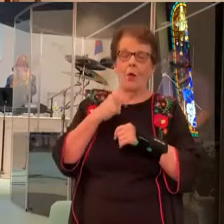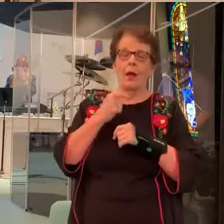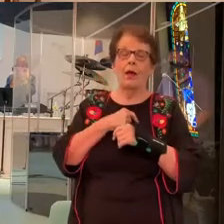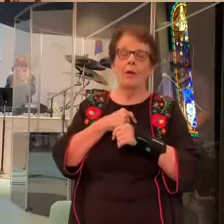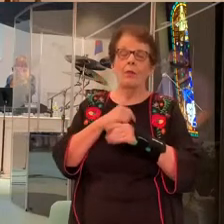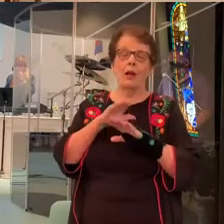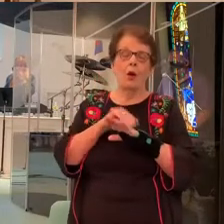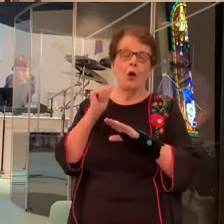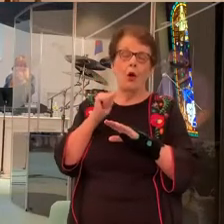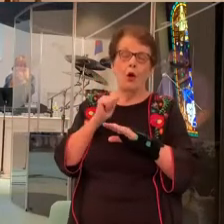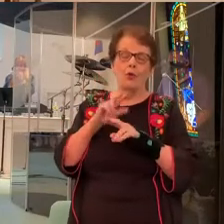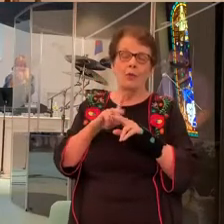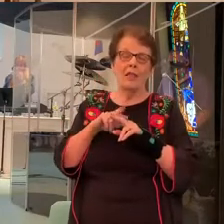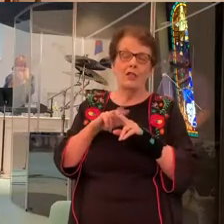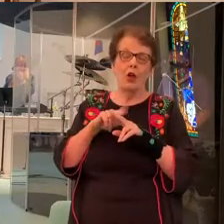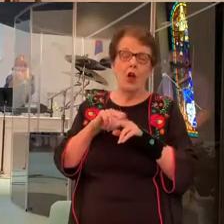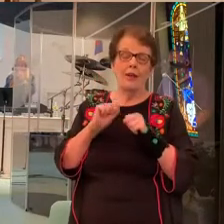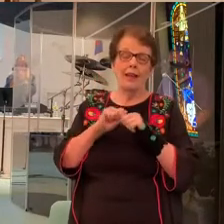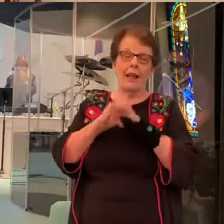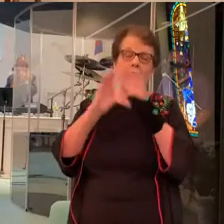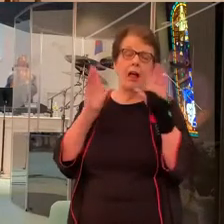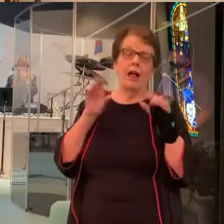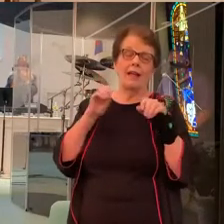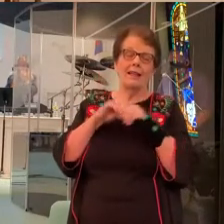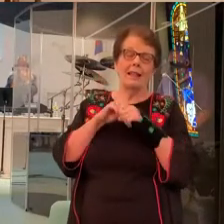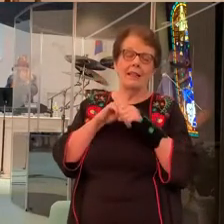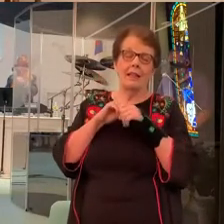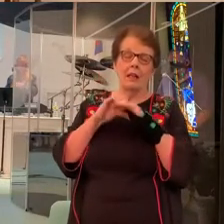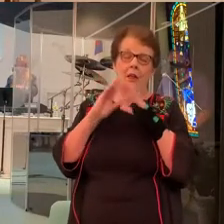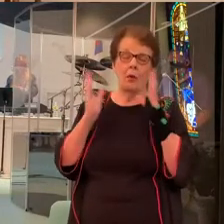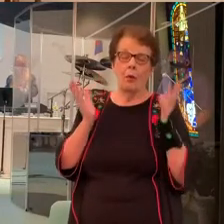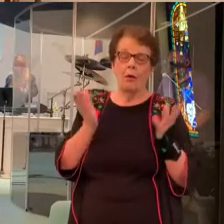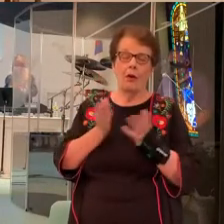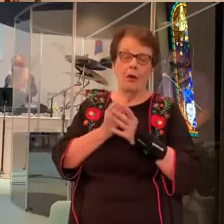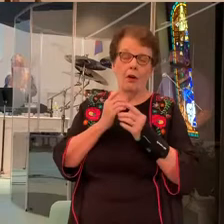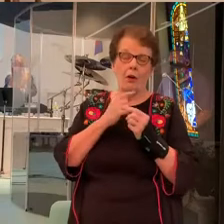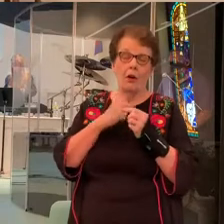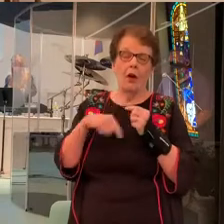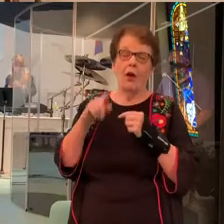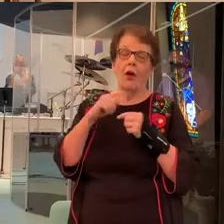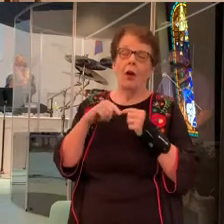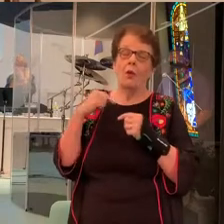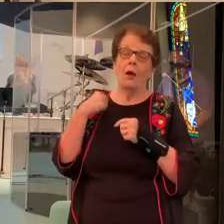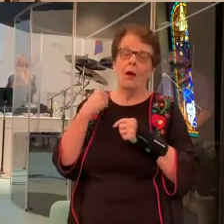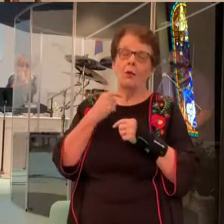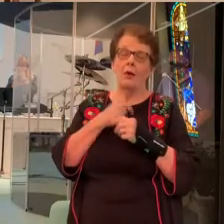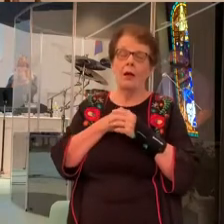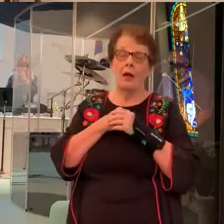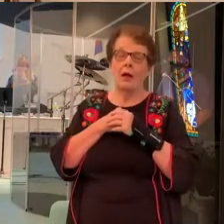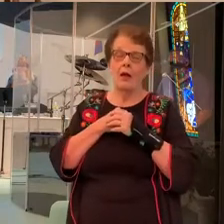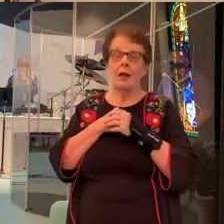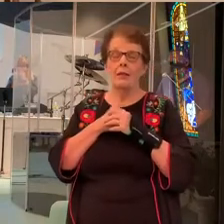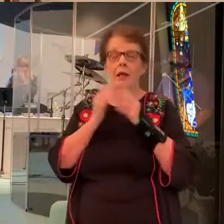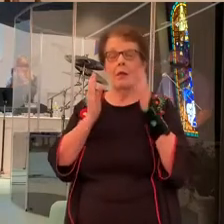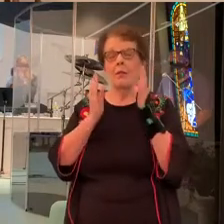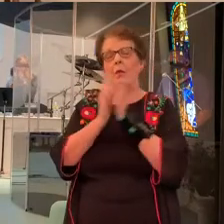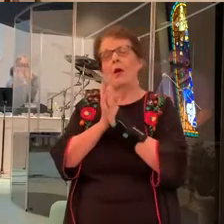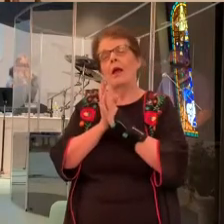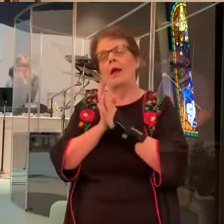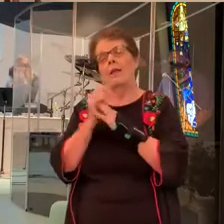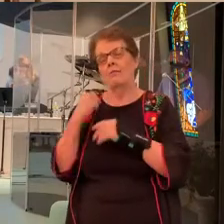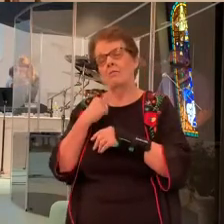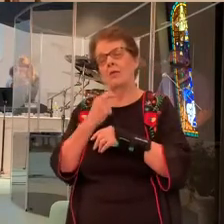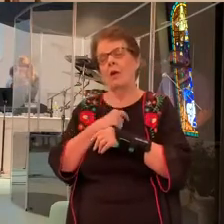salt and light in the world around us. And I pray that as we are refueled in this place today, that we would go back